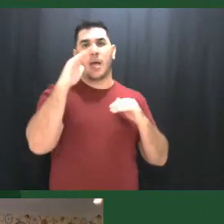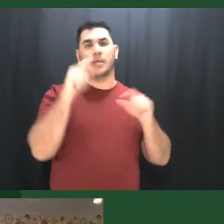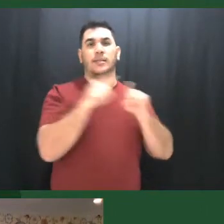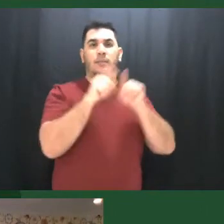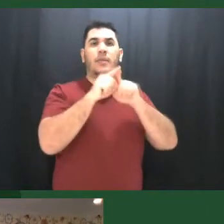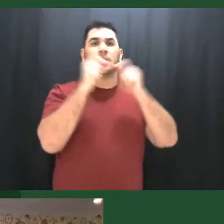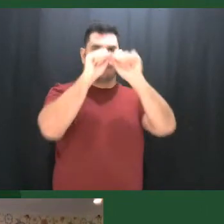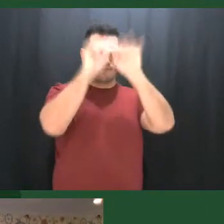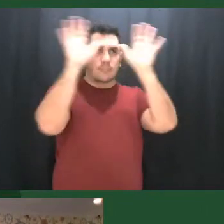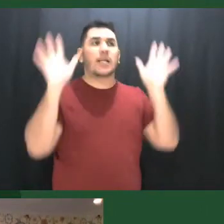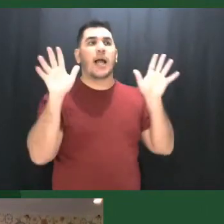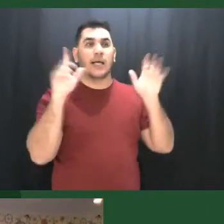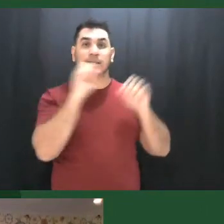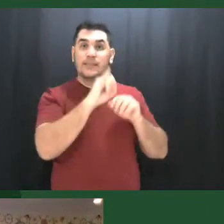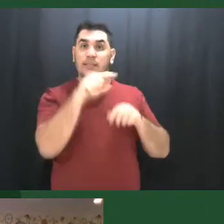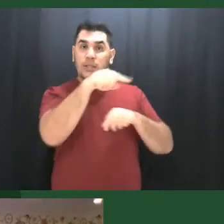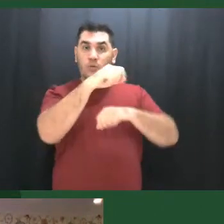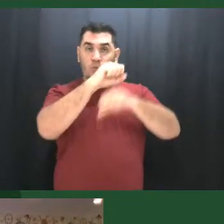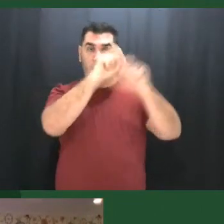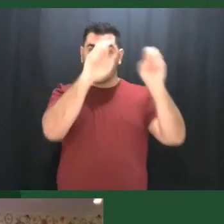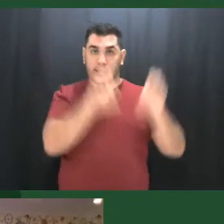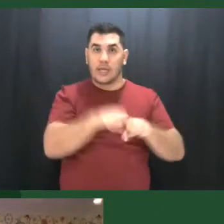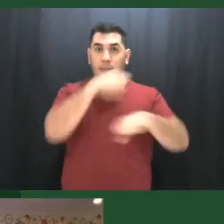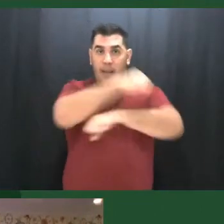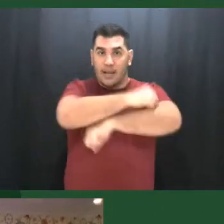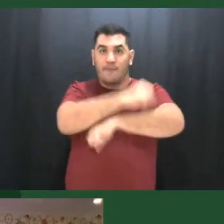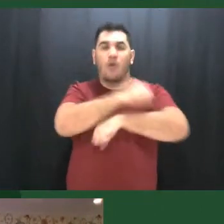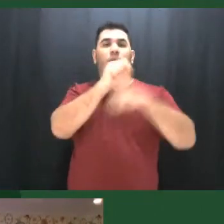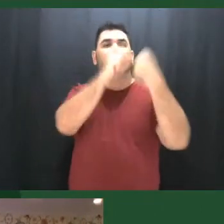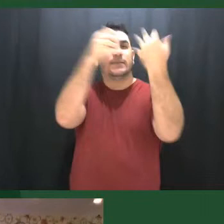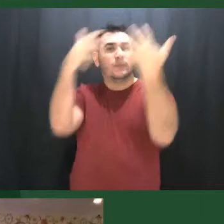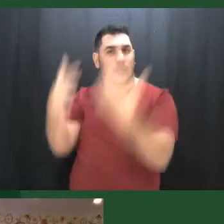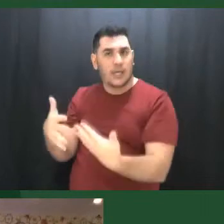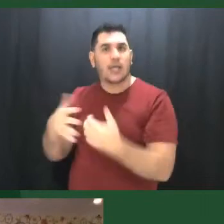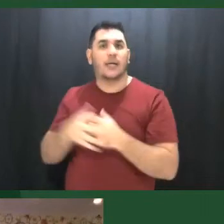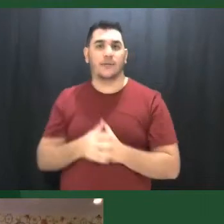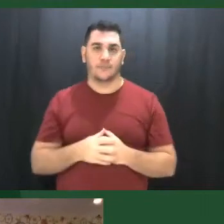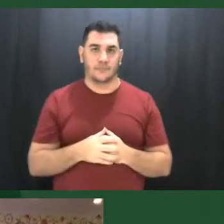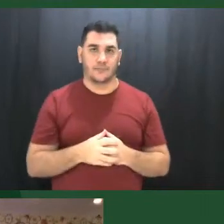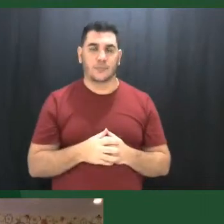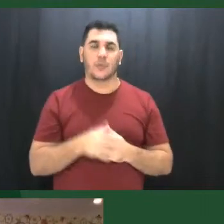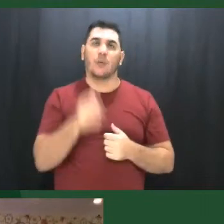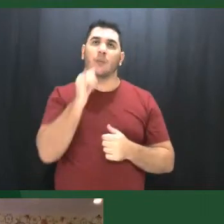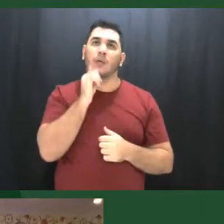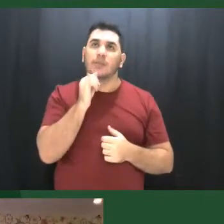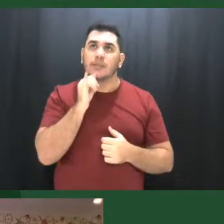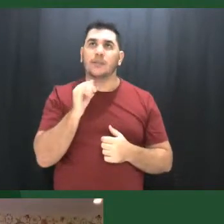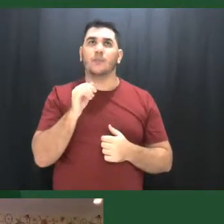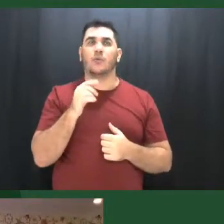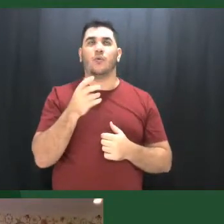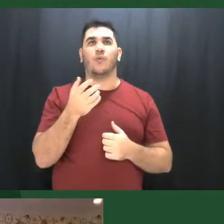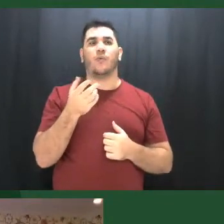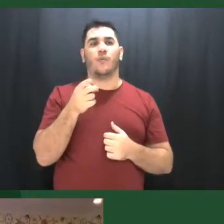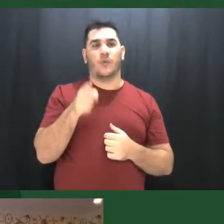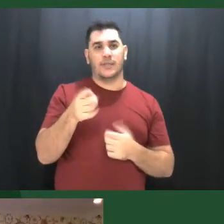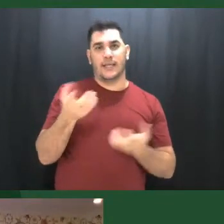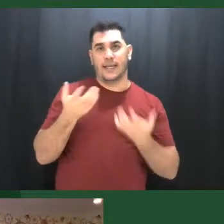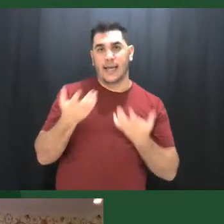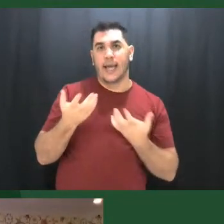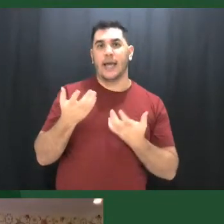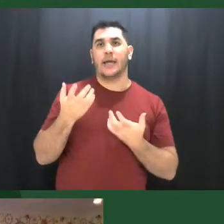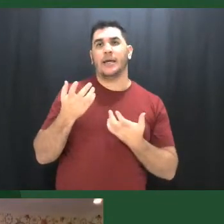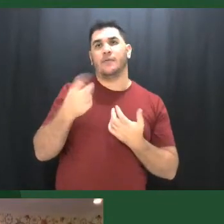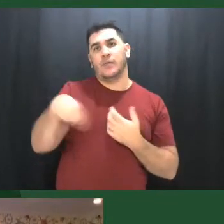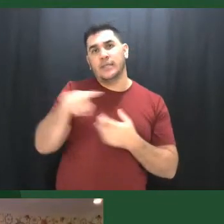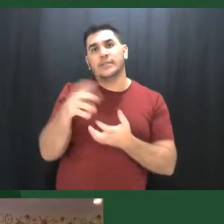again, the message is when you can automate, okay, automate. But in general, you want to give users